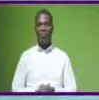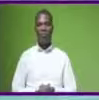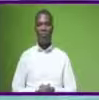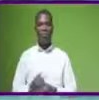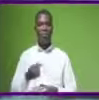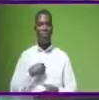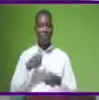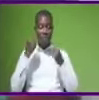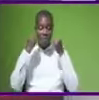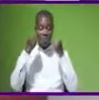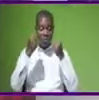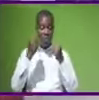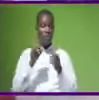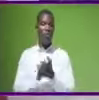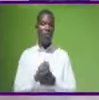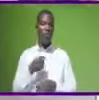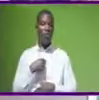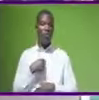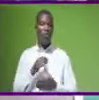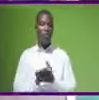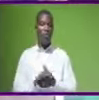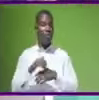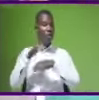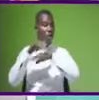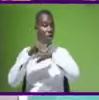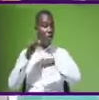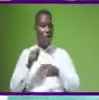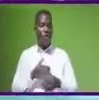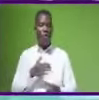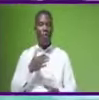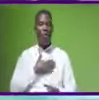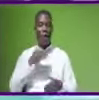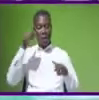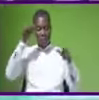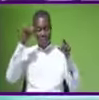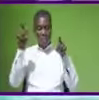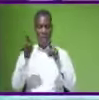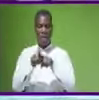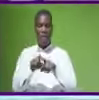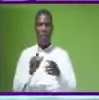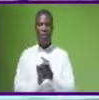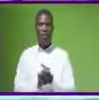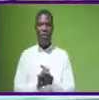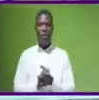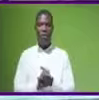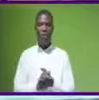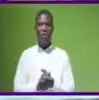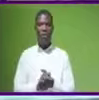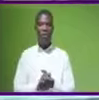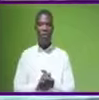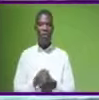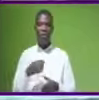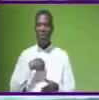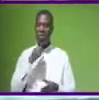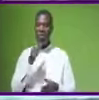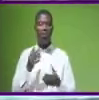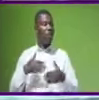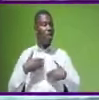many break a crap. My friend, Menuano. The meaning of the